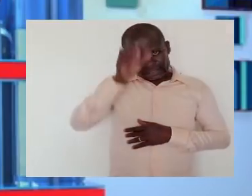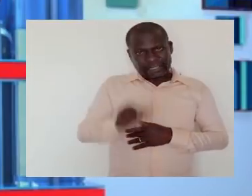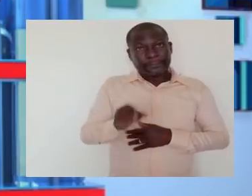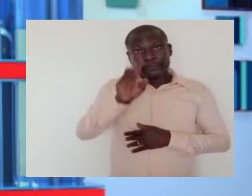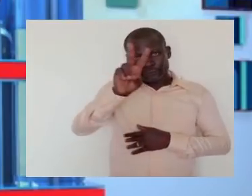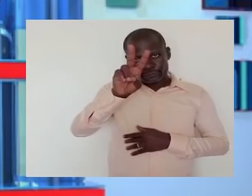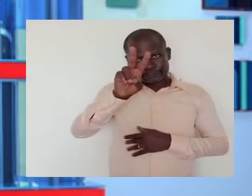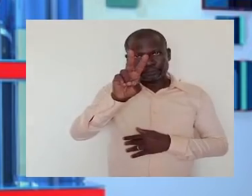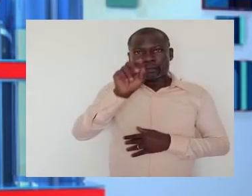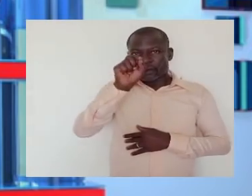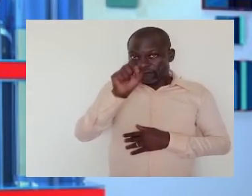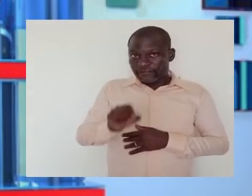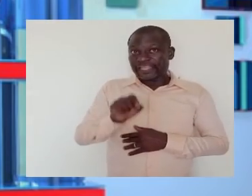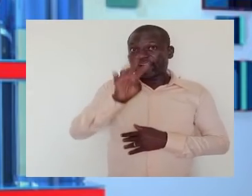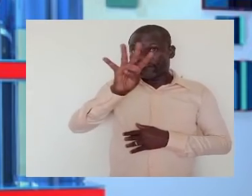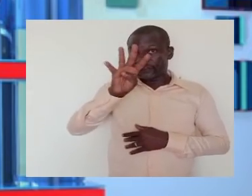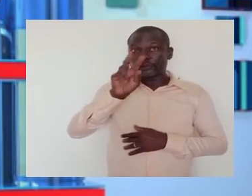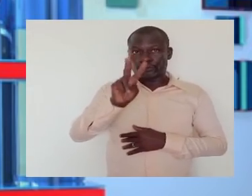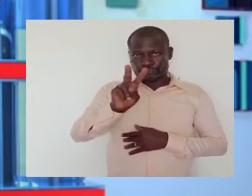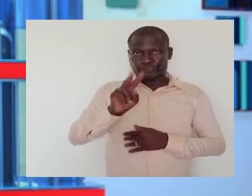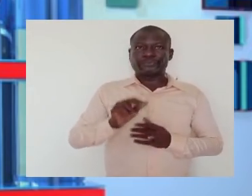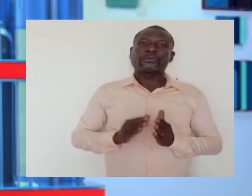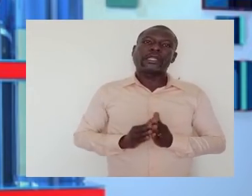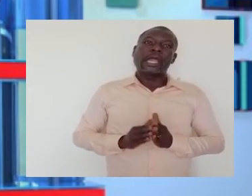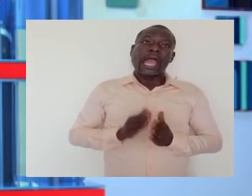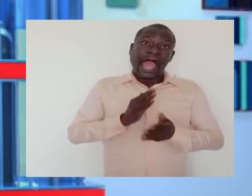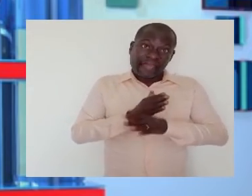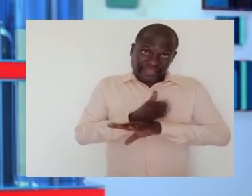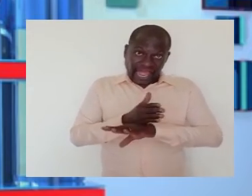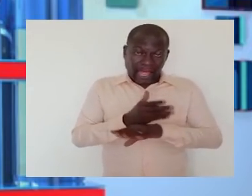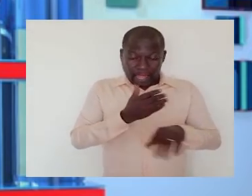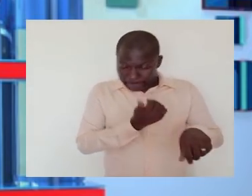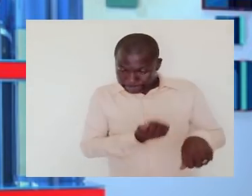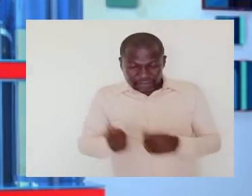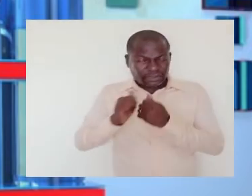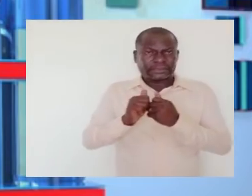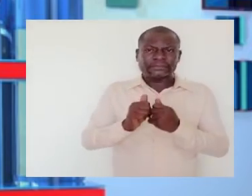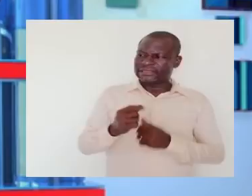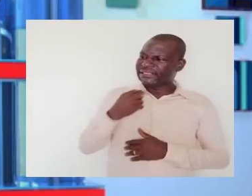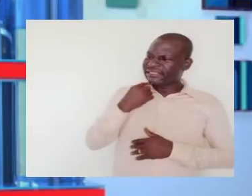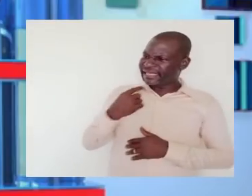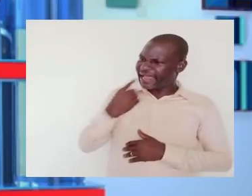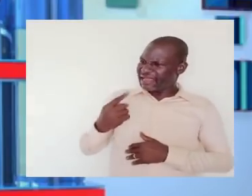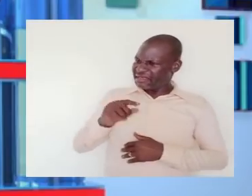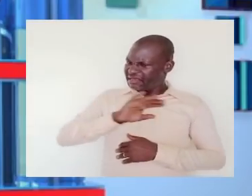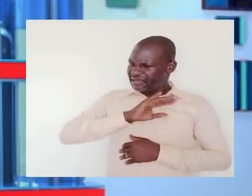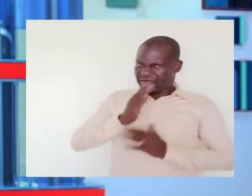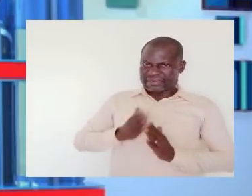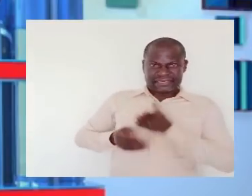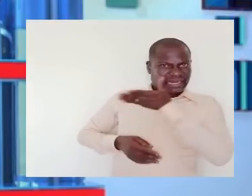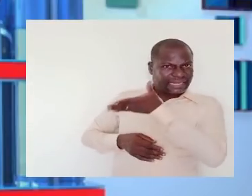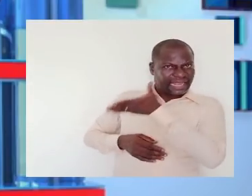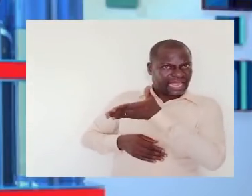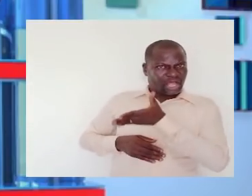2 verse 42 no after baptism no or say and they continued